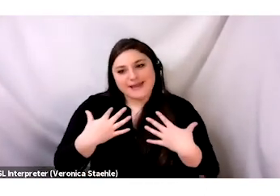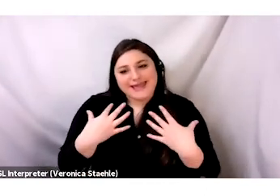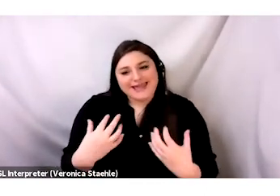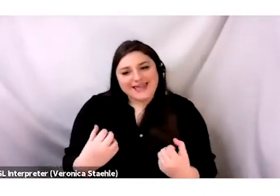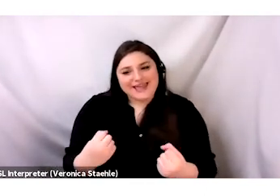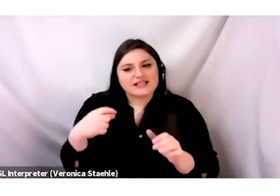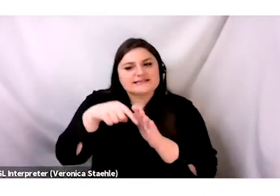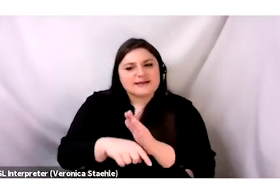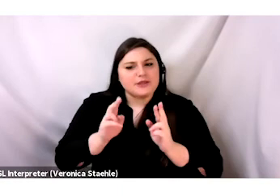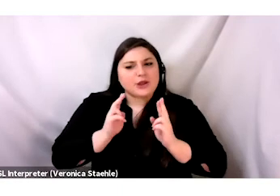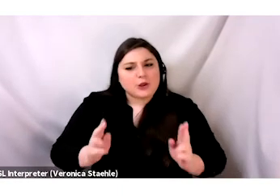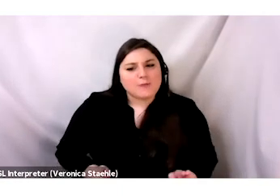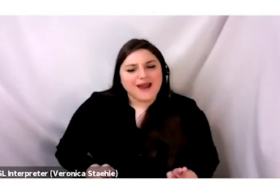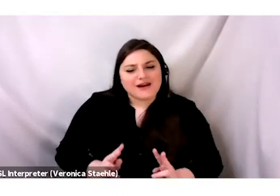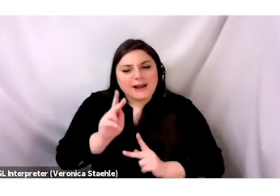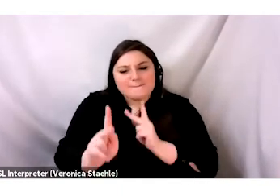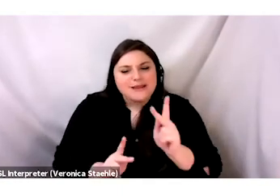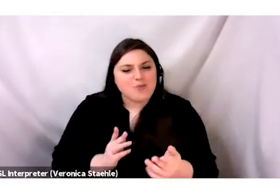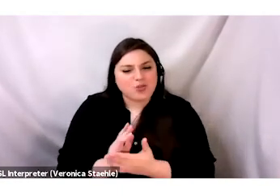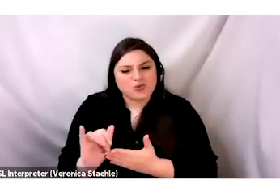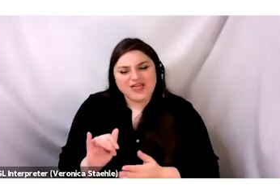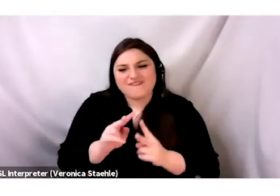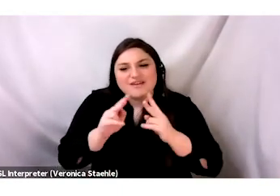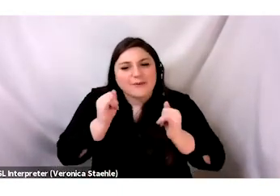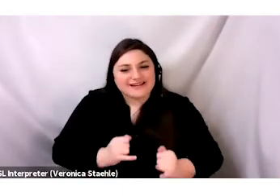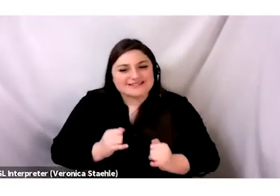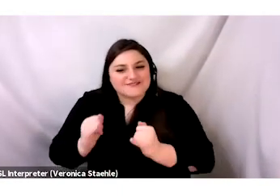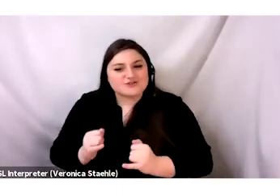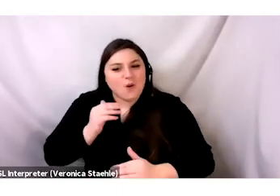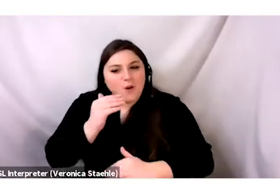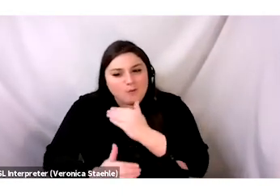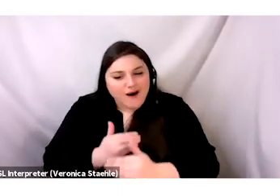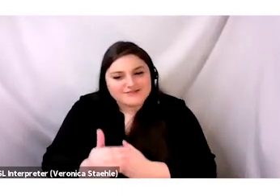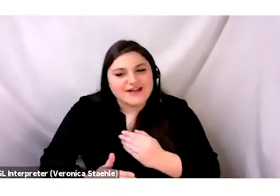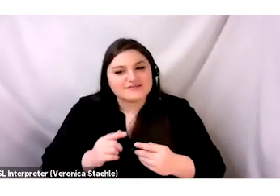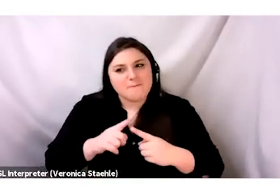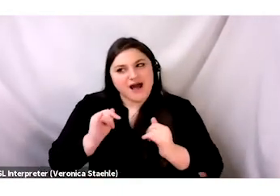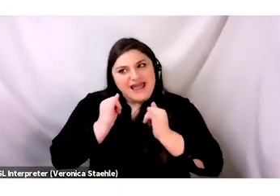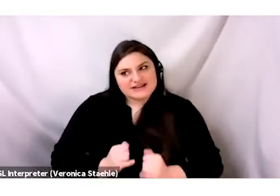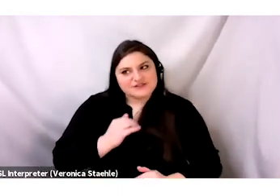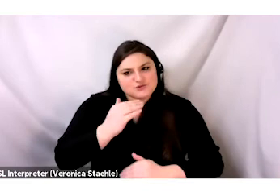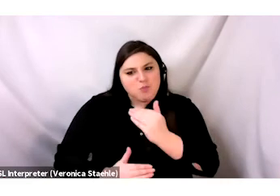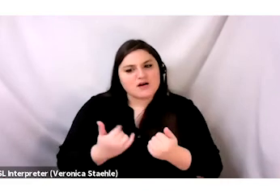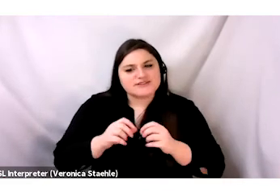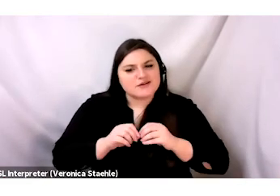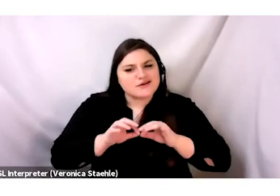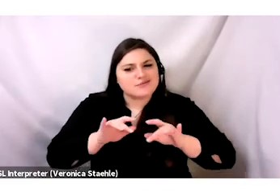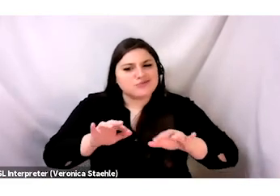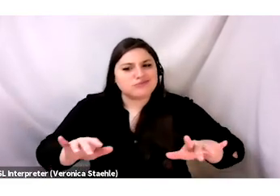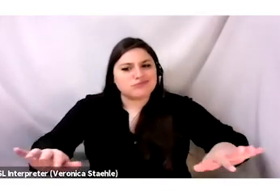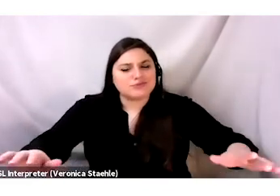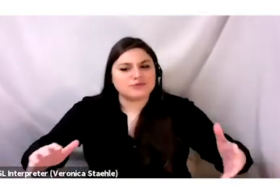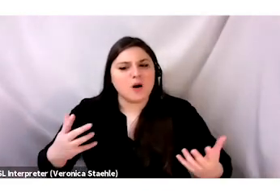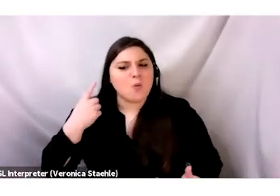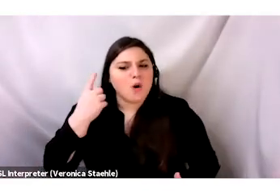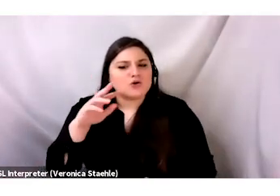level when that's such an inherently individual process. Mm. Um, yeah,